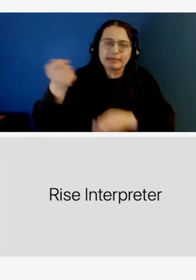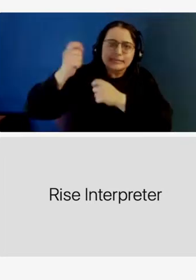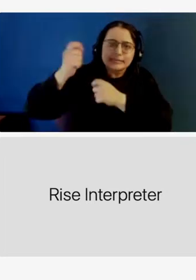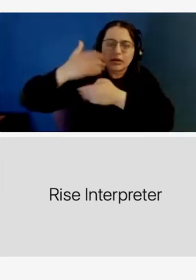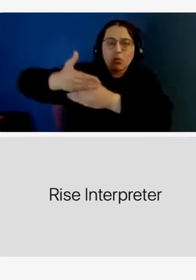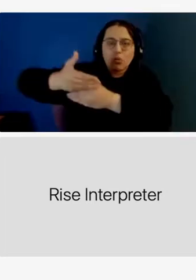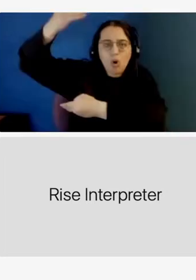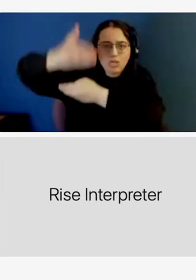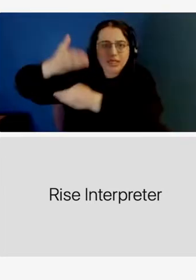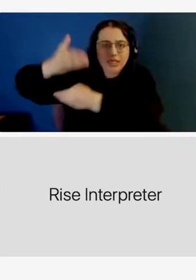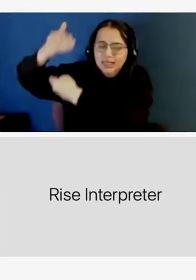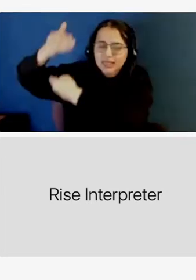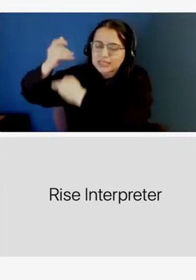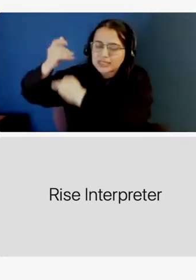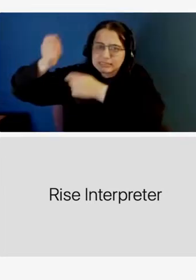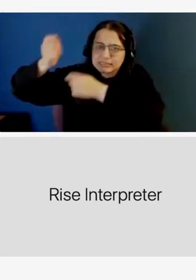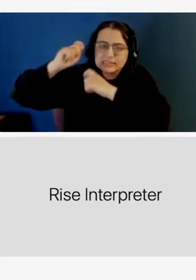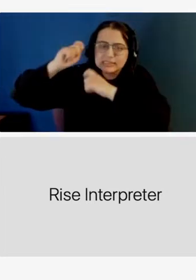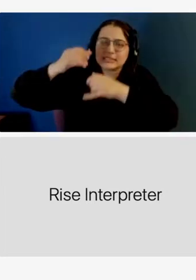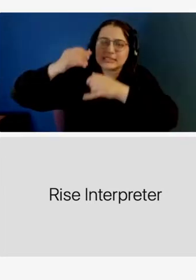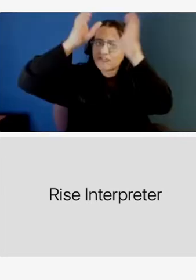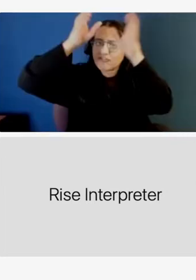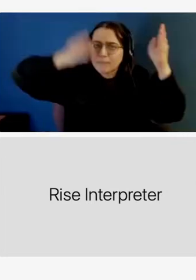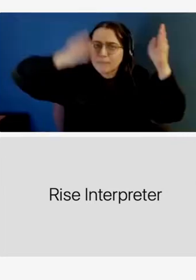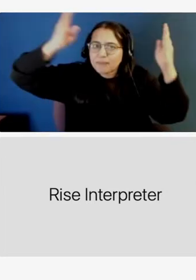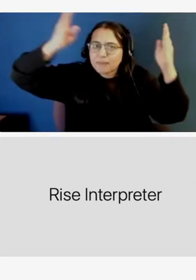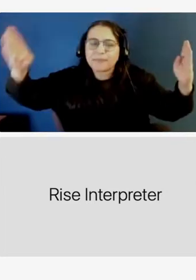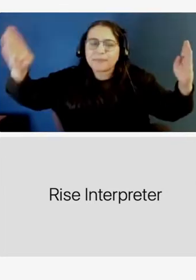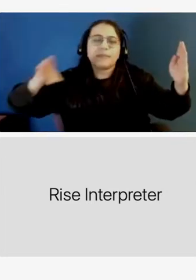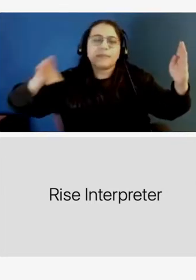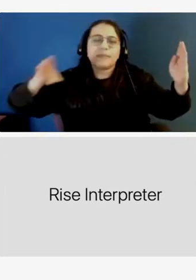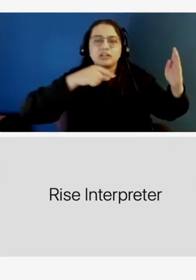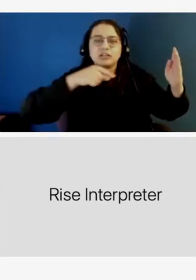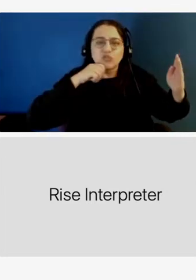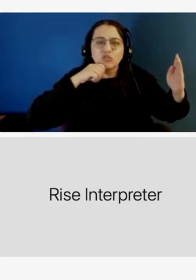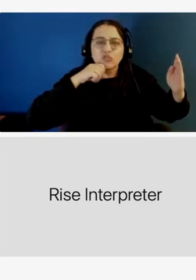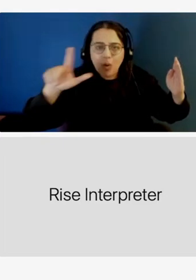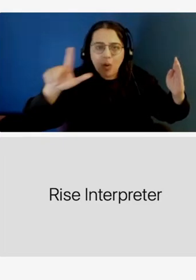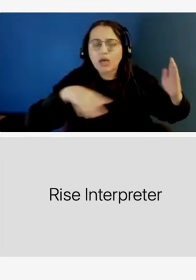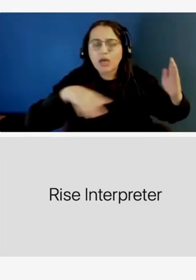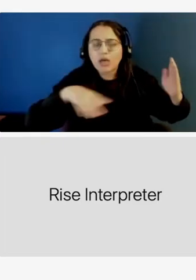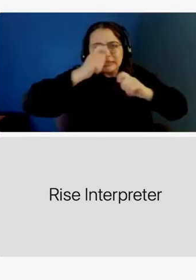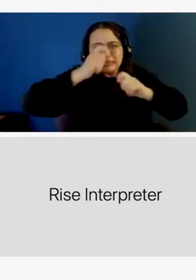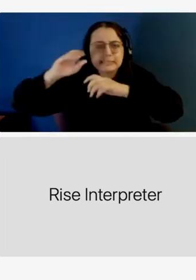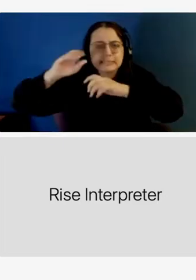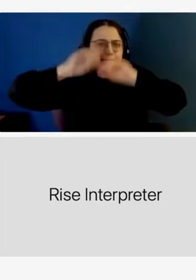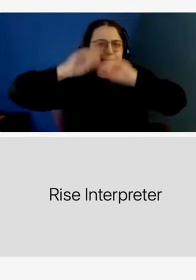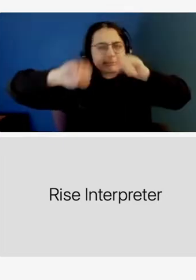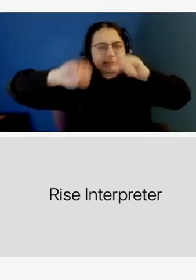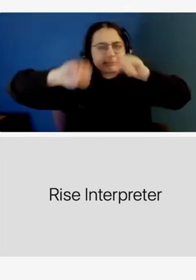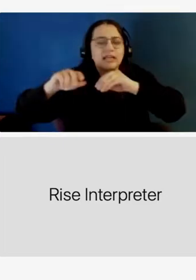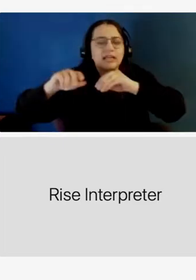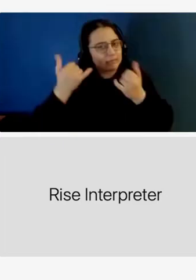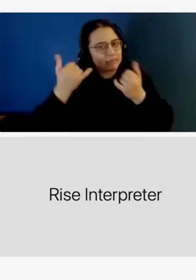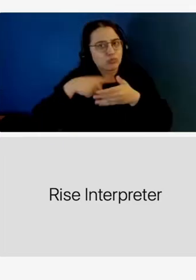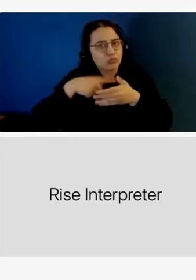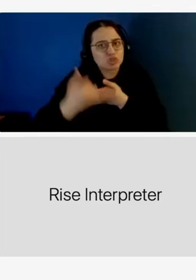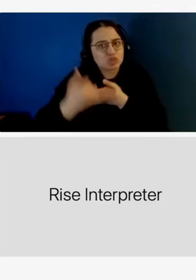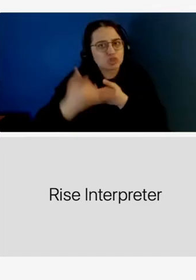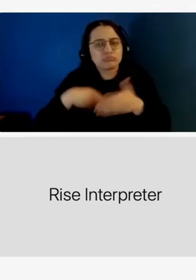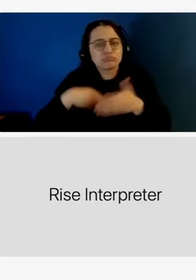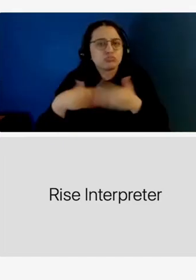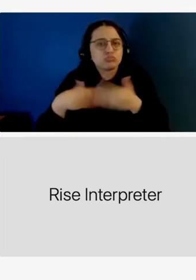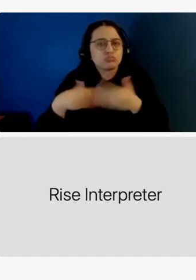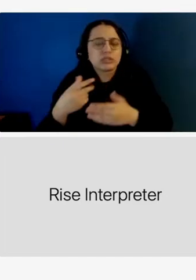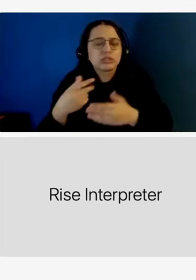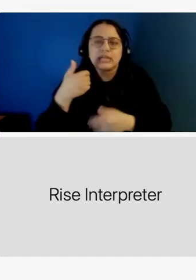So that project should picking up momentum. So we should have about 3 months to go until completion. So